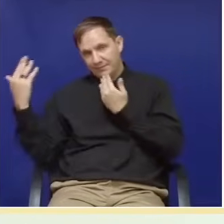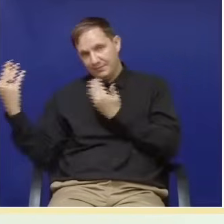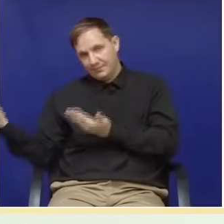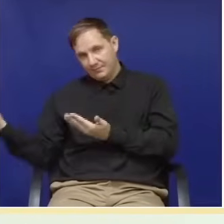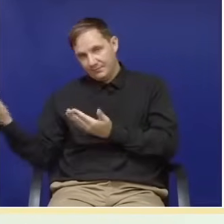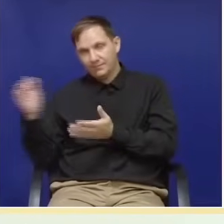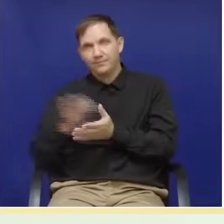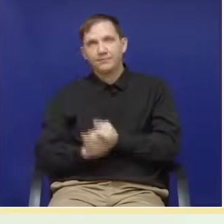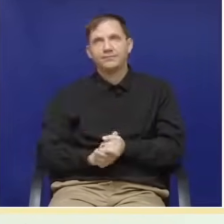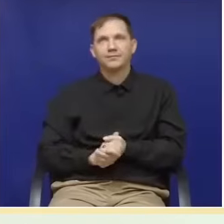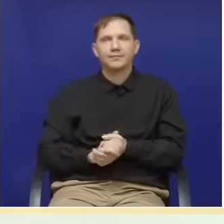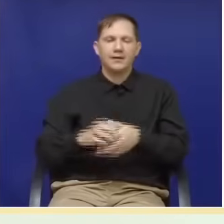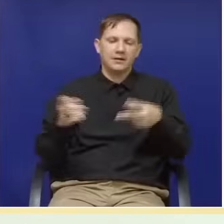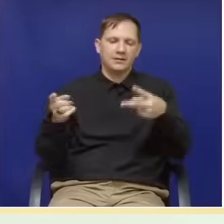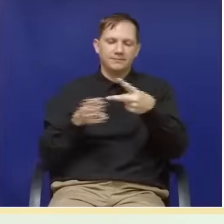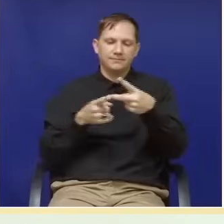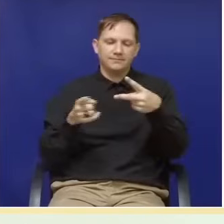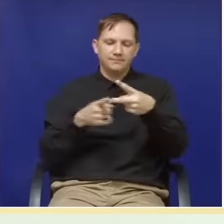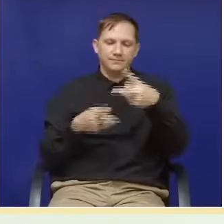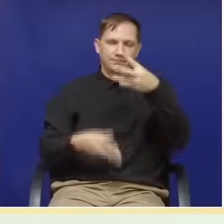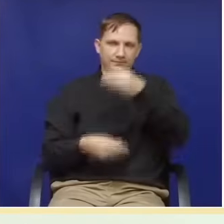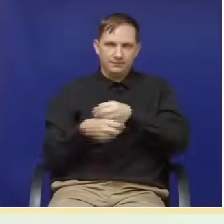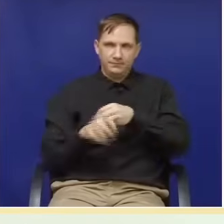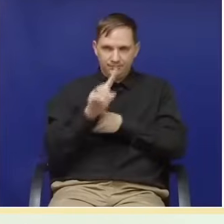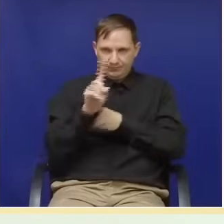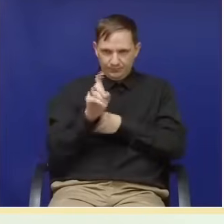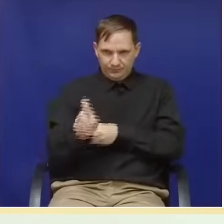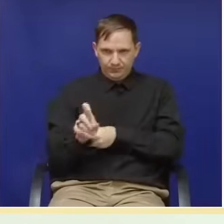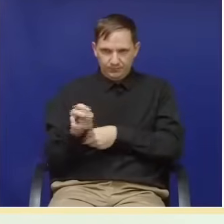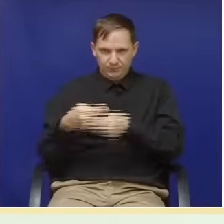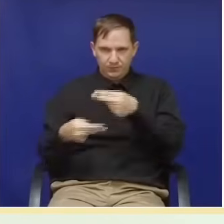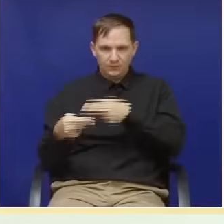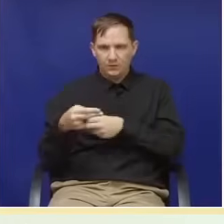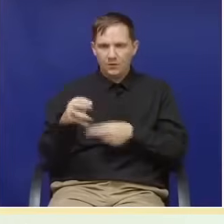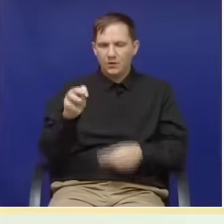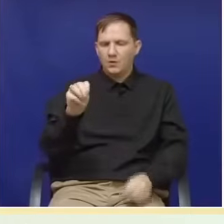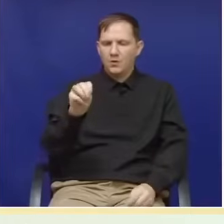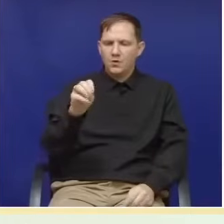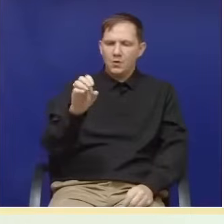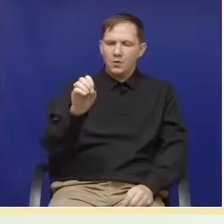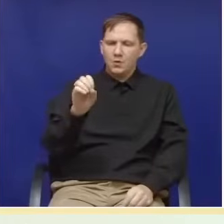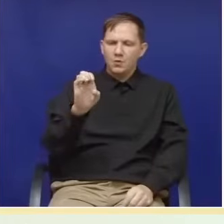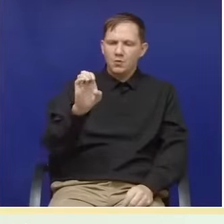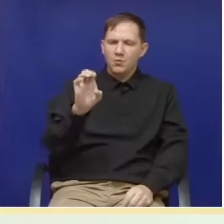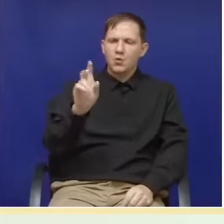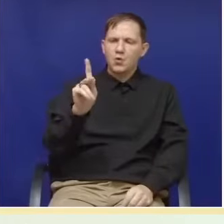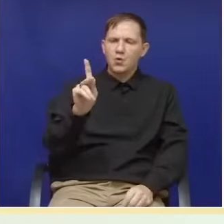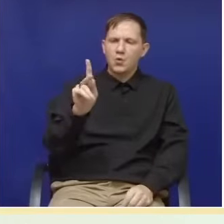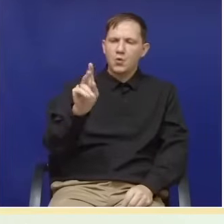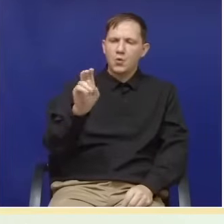The second supplementary question will be asked by the Honourable Mokoena.